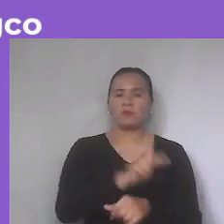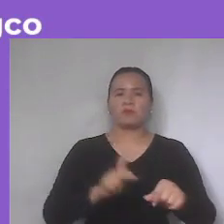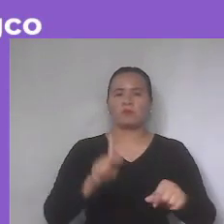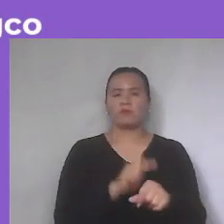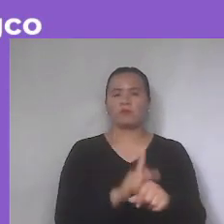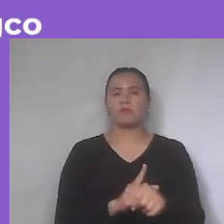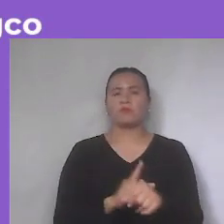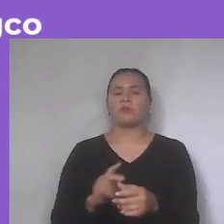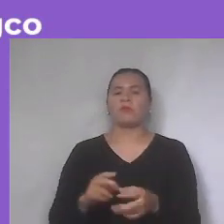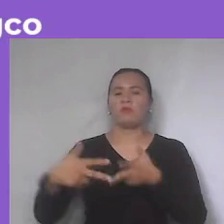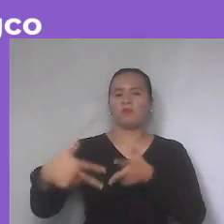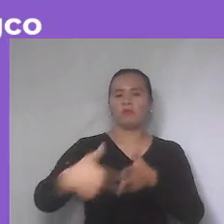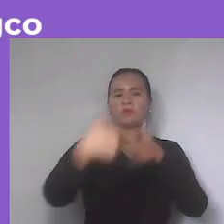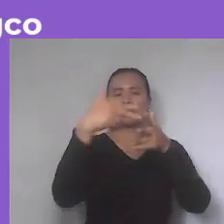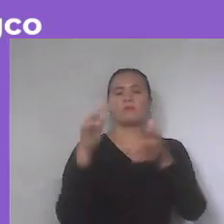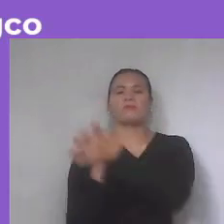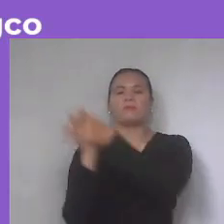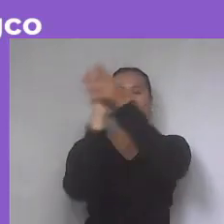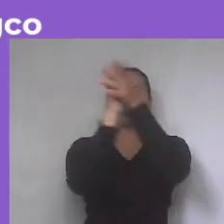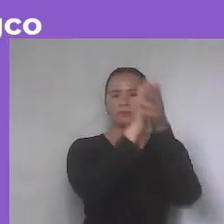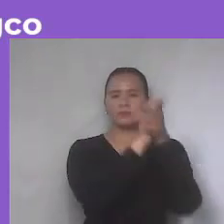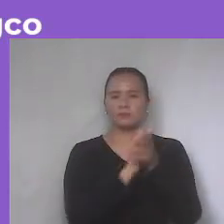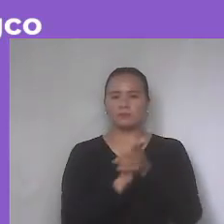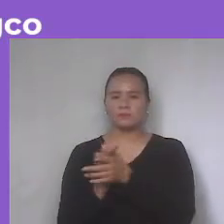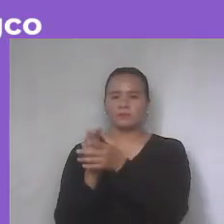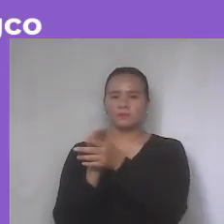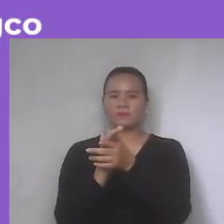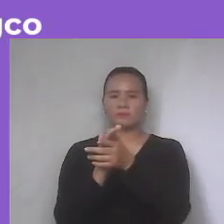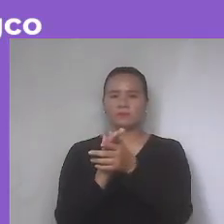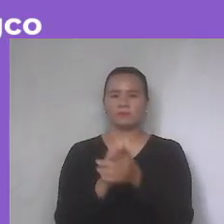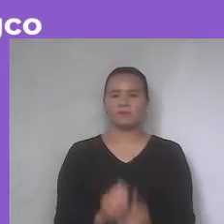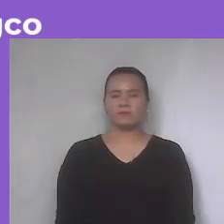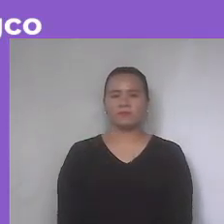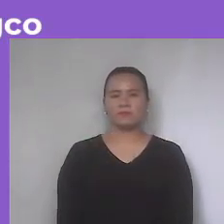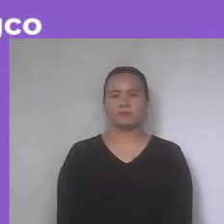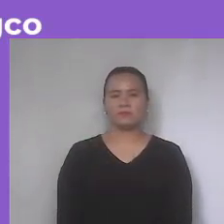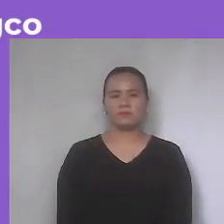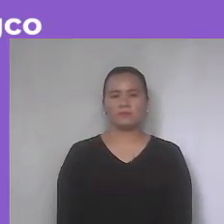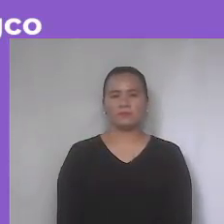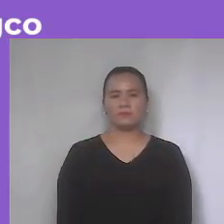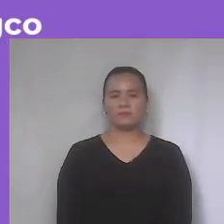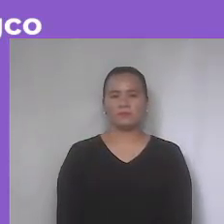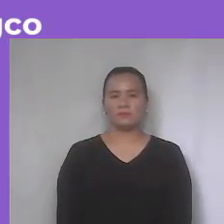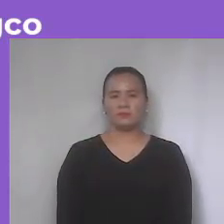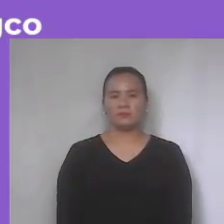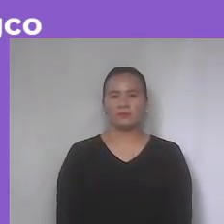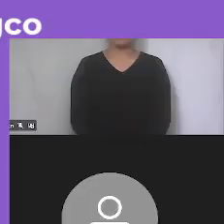round of applause.